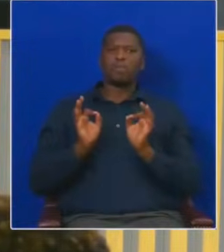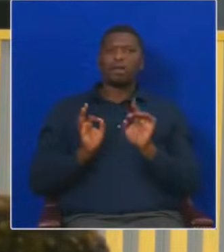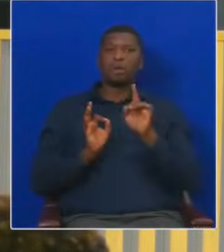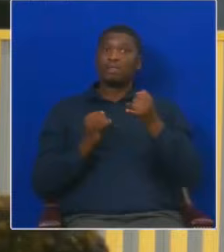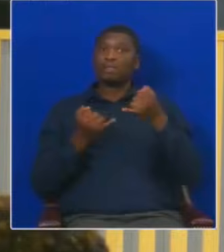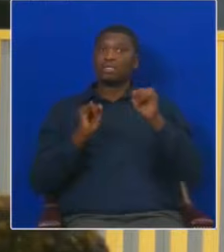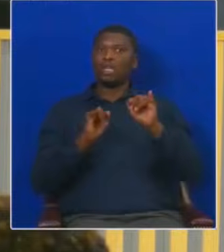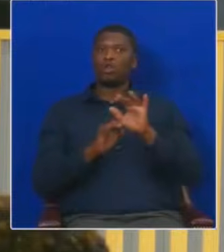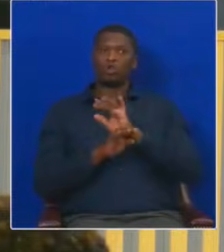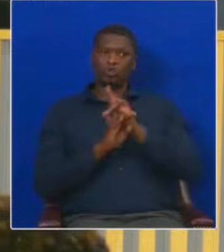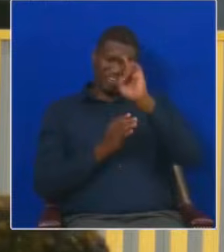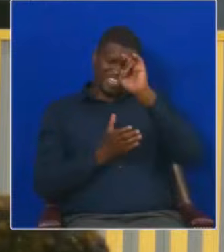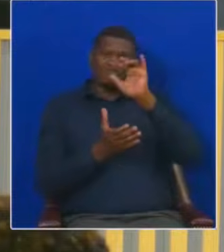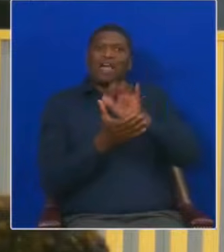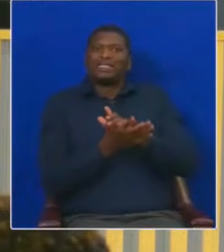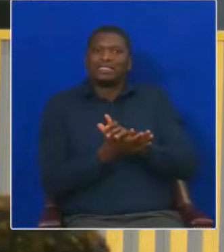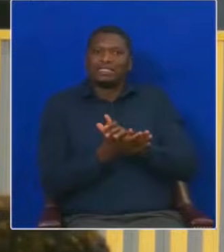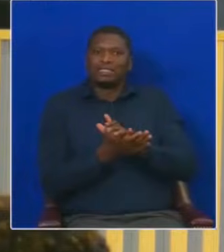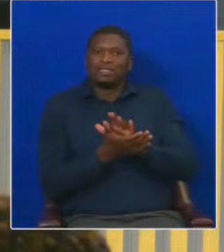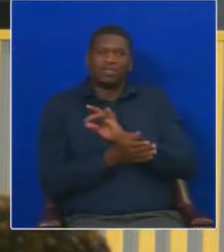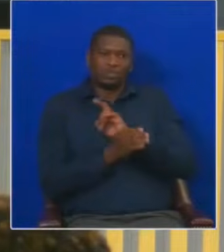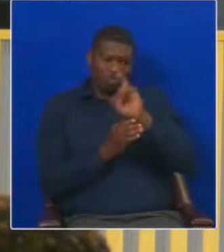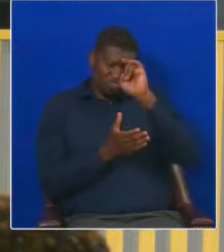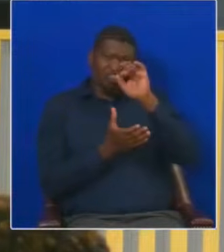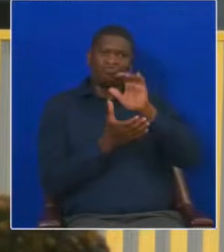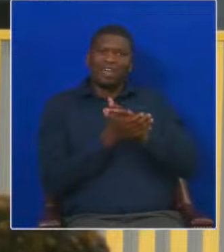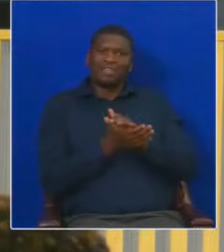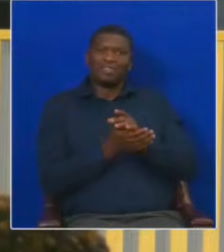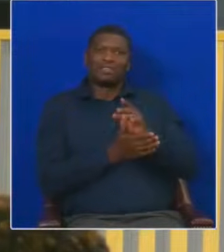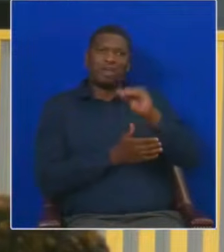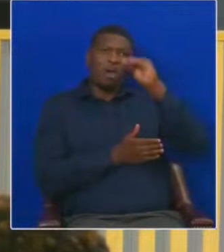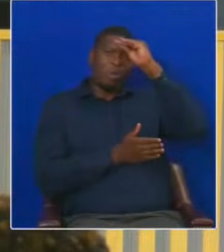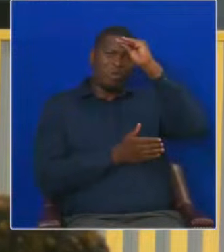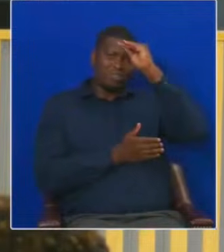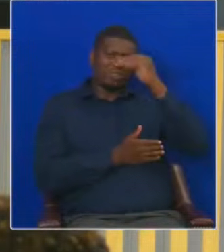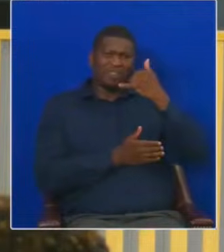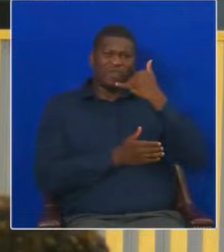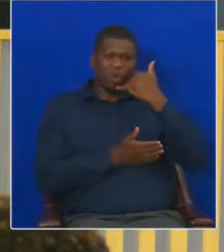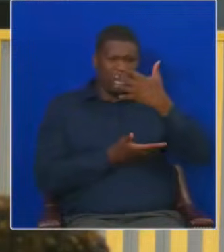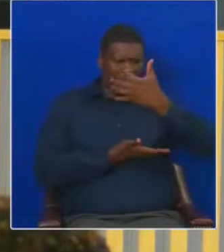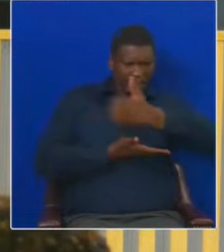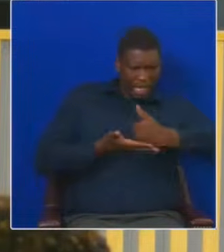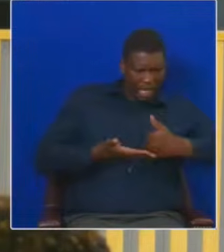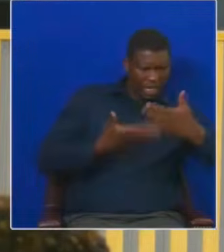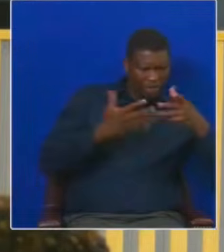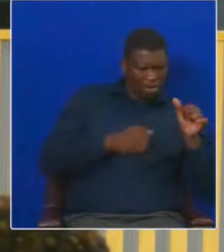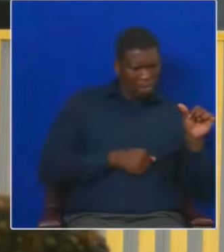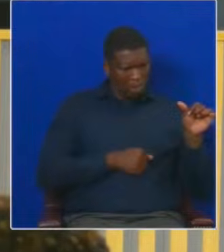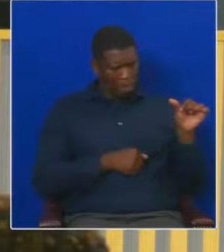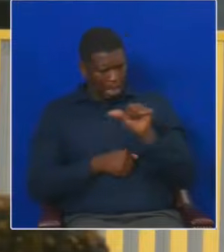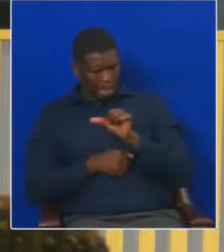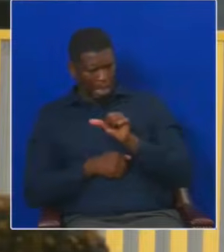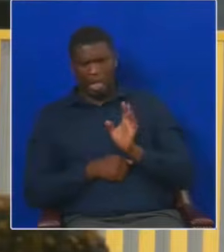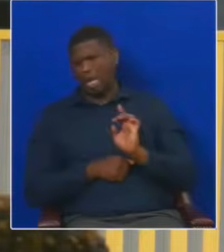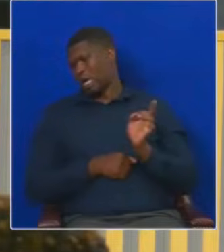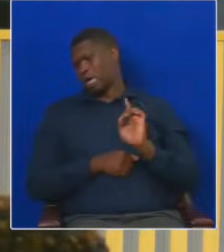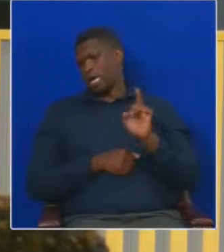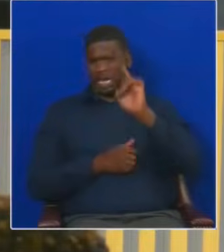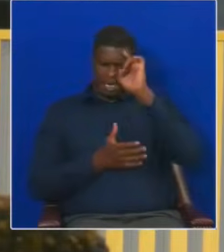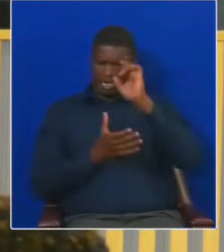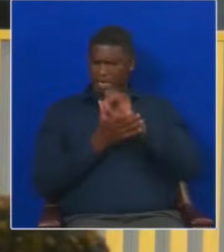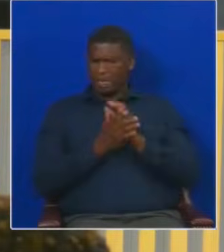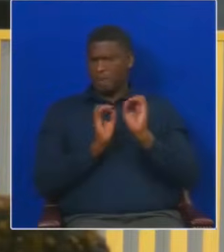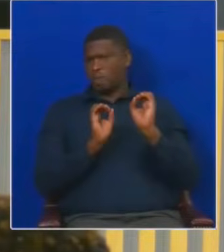police would just give his cell phones back without maybe putting something, a